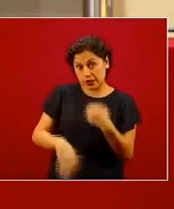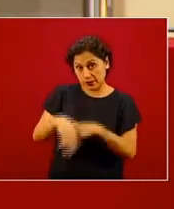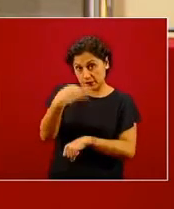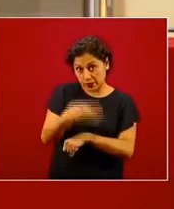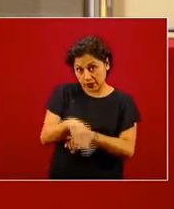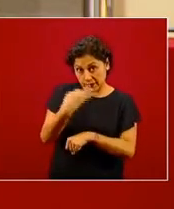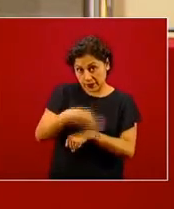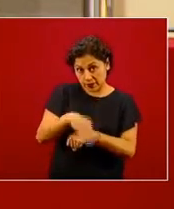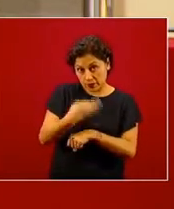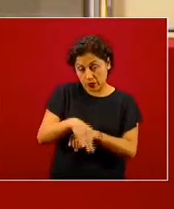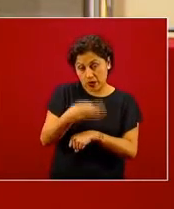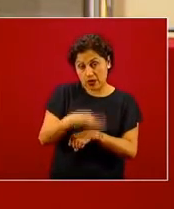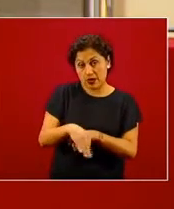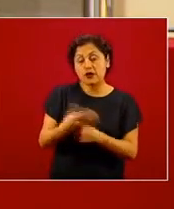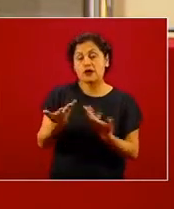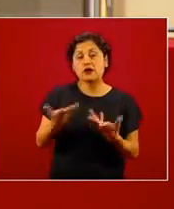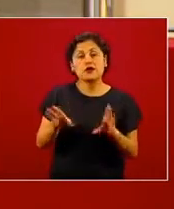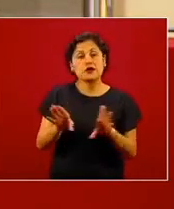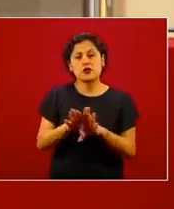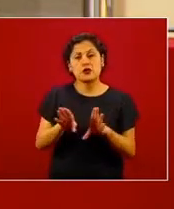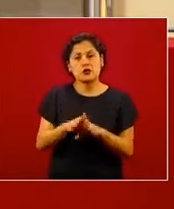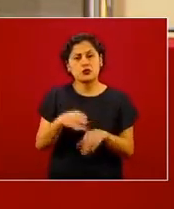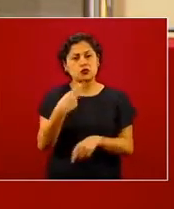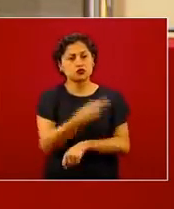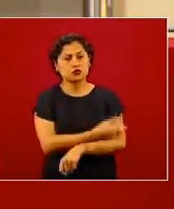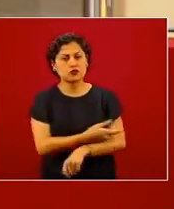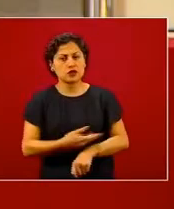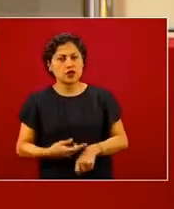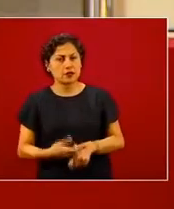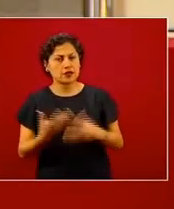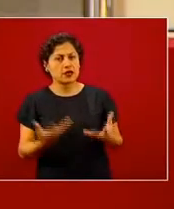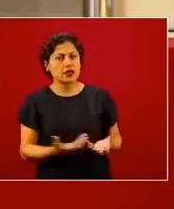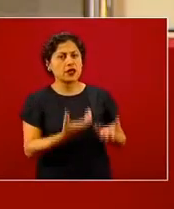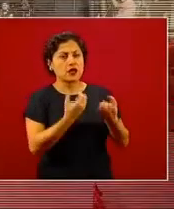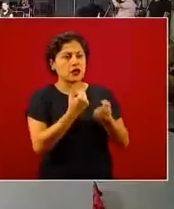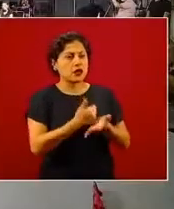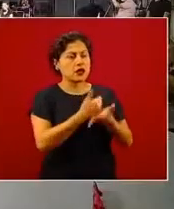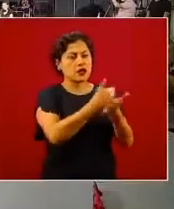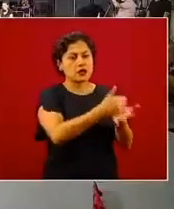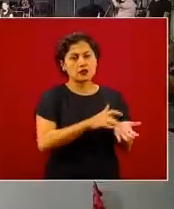do to ensure that their families are not left out in the cold, so to speak?